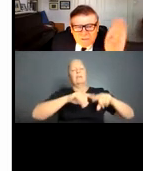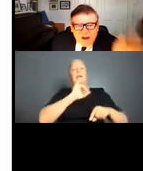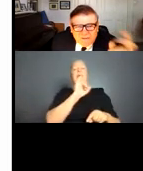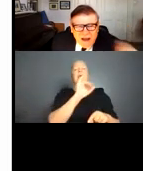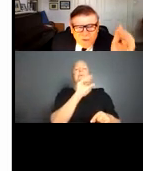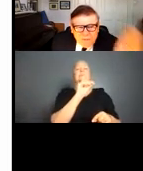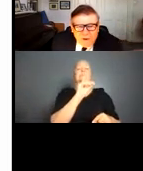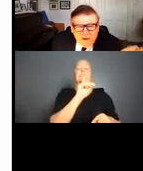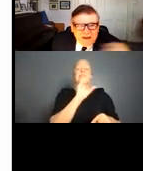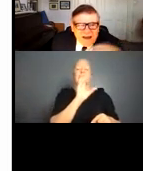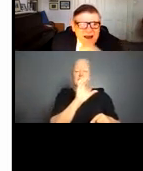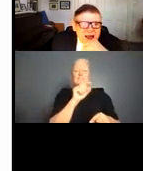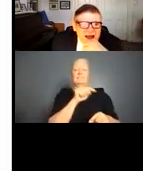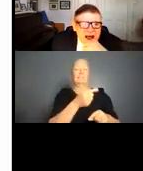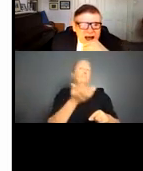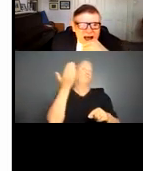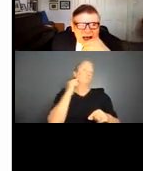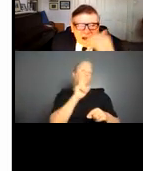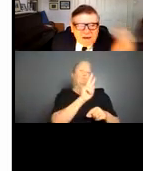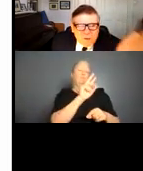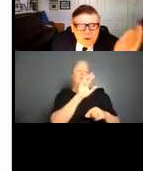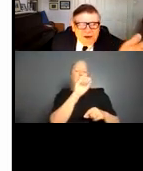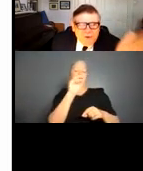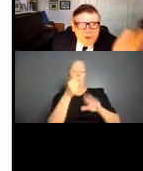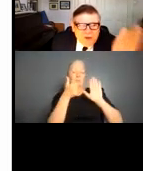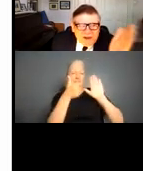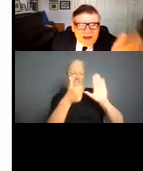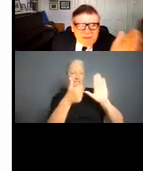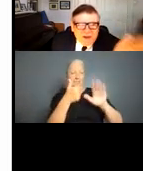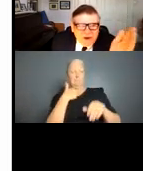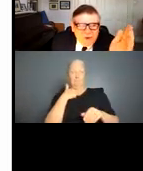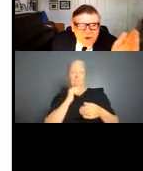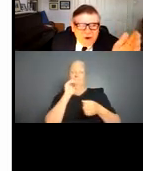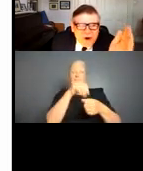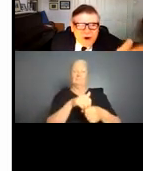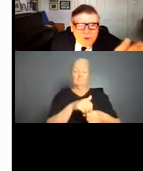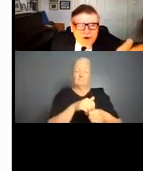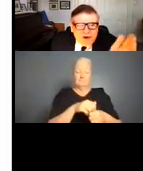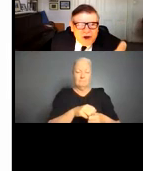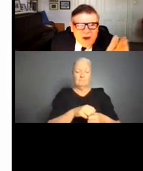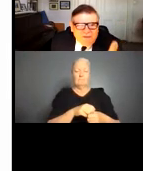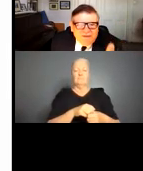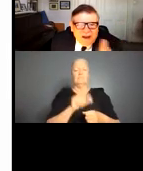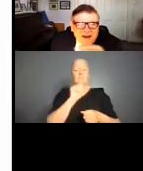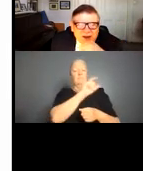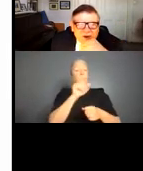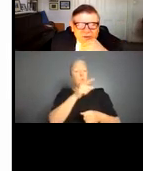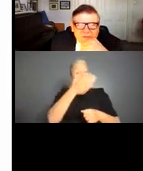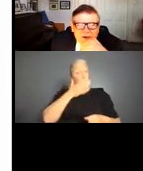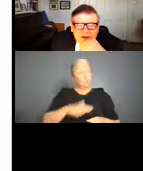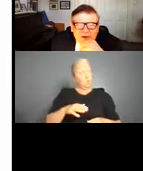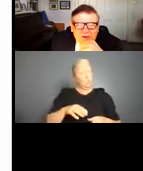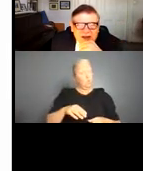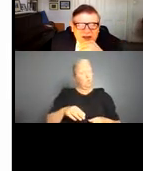I was part of that, and we put this in. Would you want this to happen to you? Wouldn't you have the feeling that you